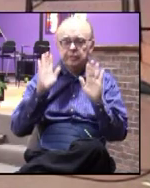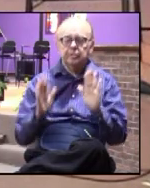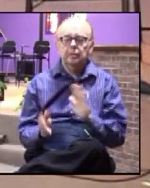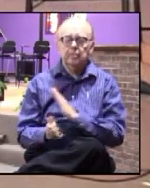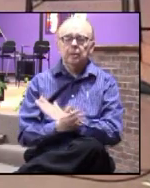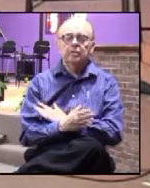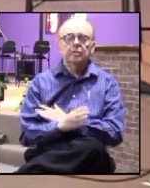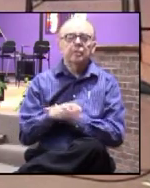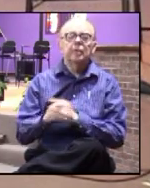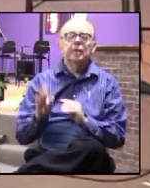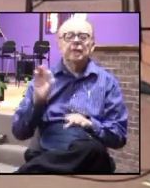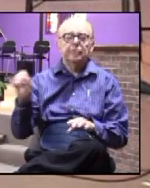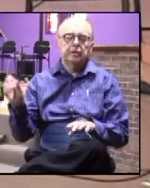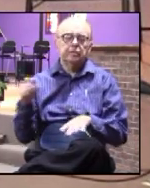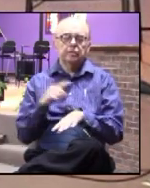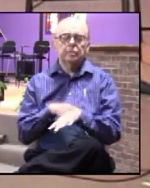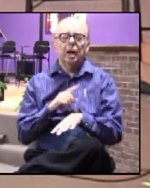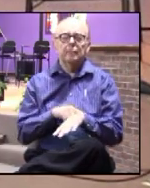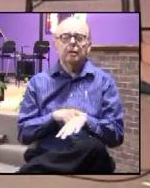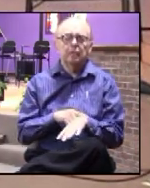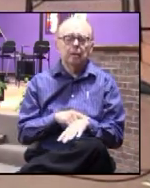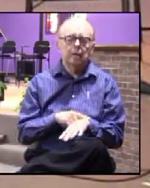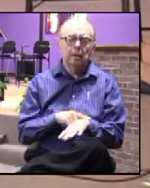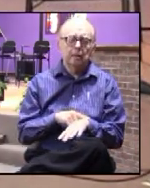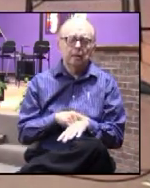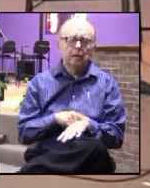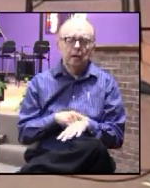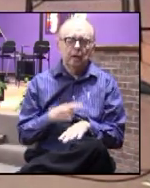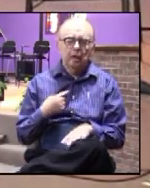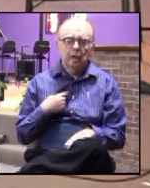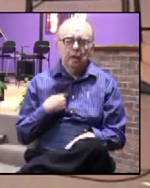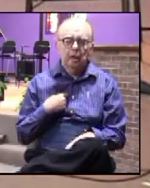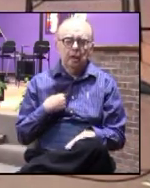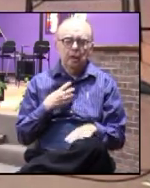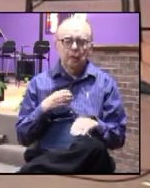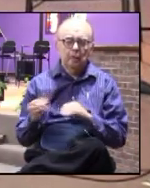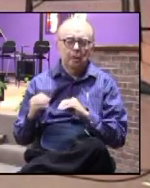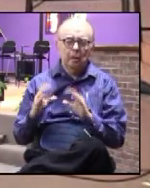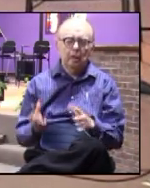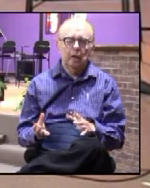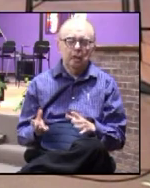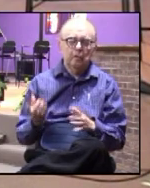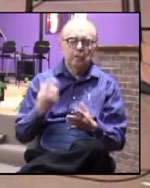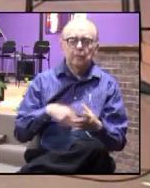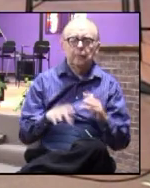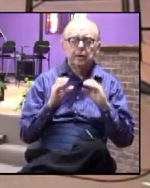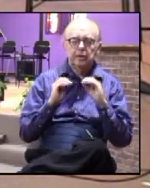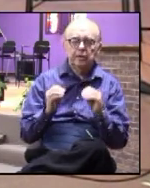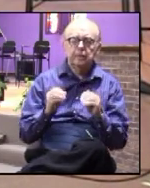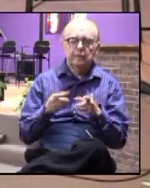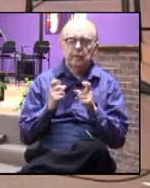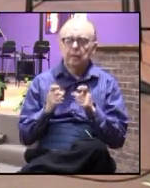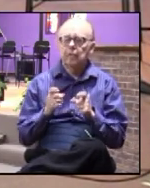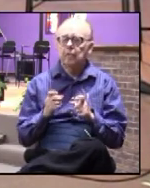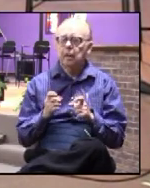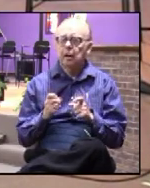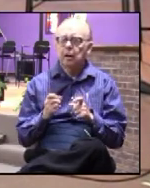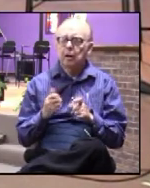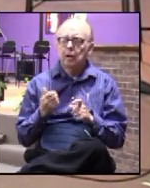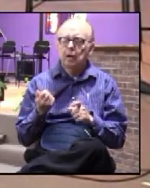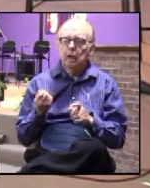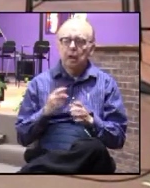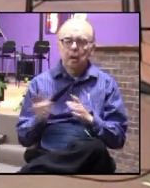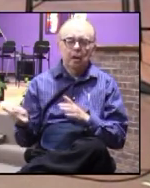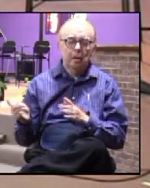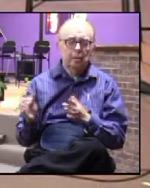Sunday school hour, and then during that period of time I'll move out of my class and somebody else will move in and teach it real quick for me for those few weeks. And